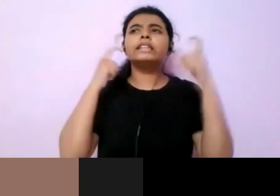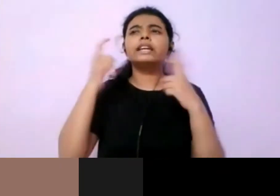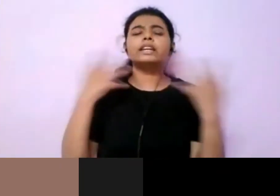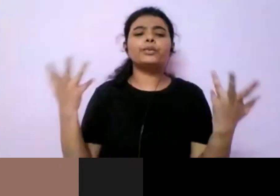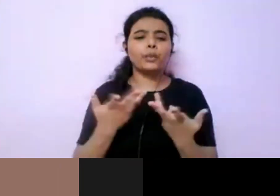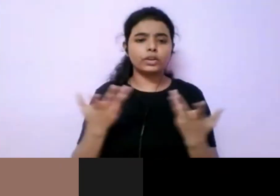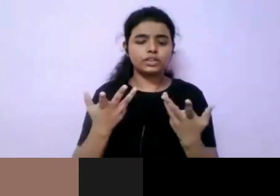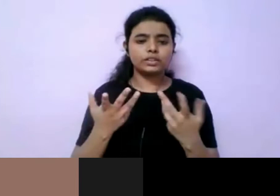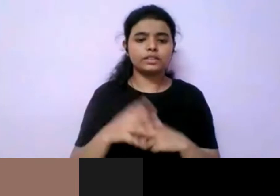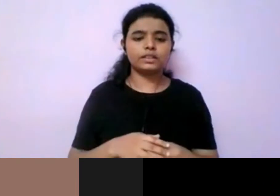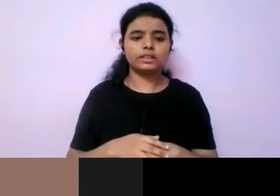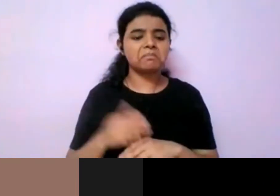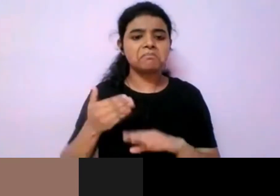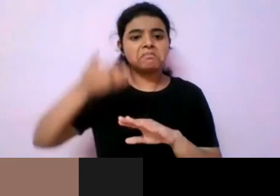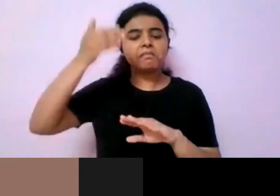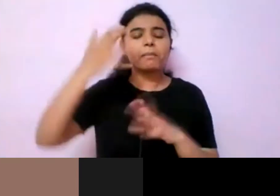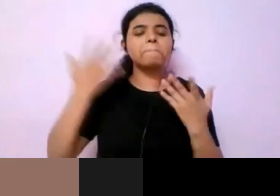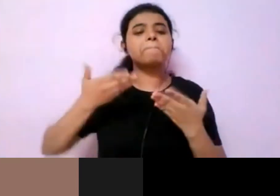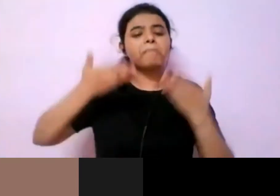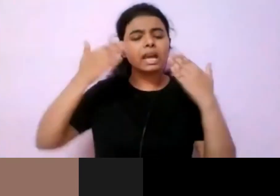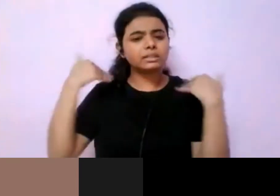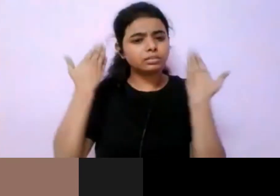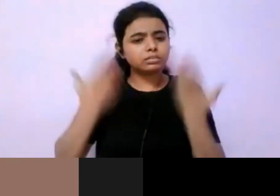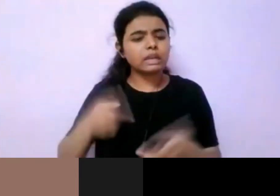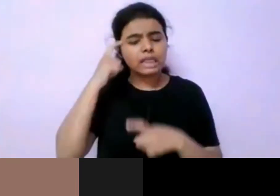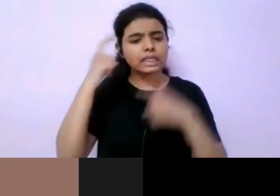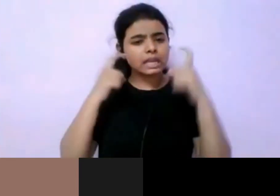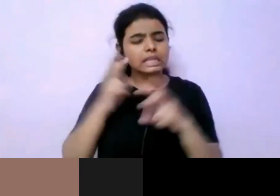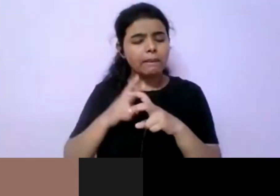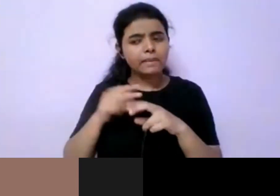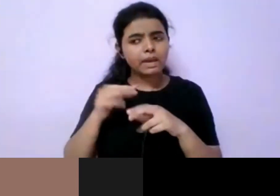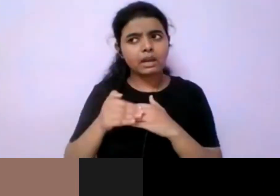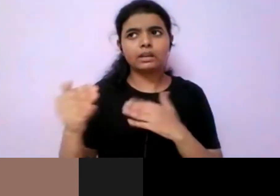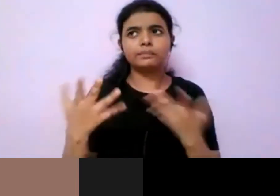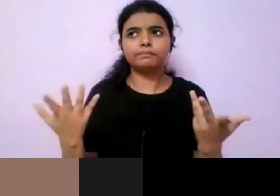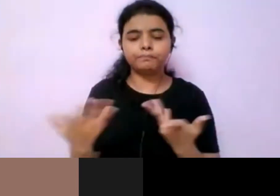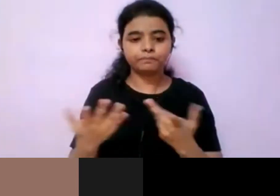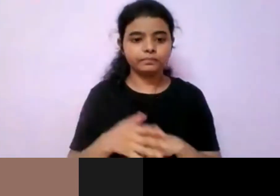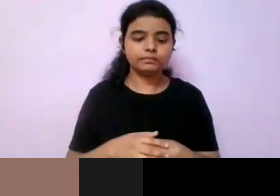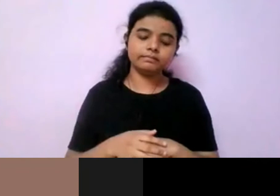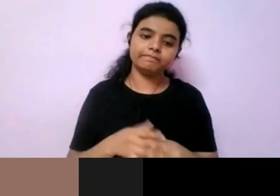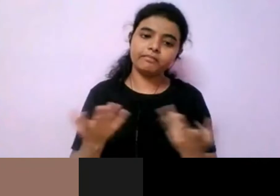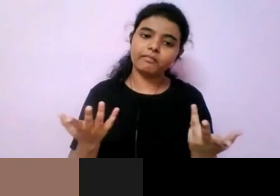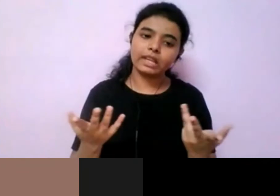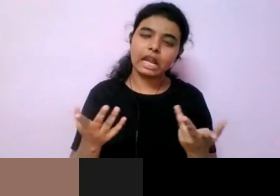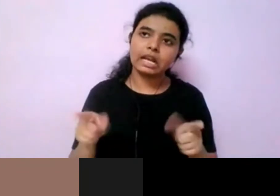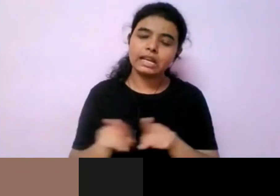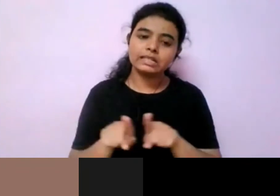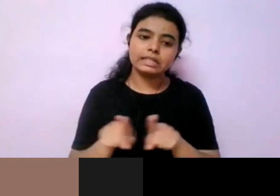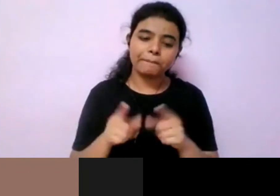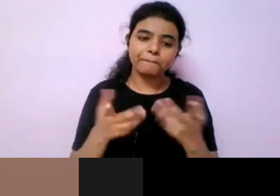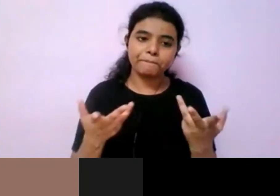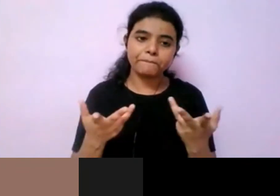thing for quite a long time now. Like it is not like it is something to do